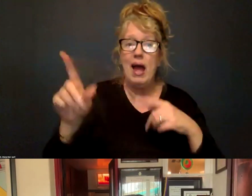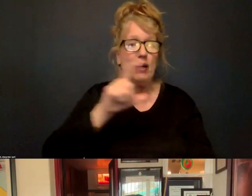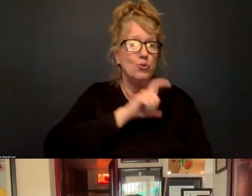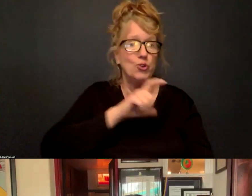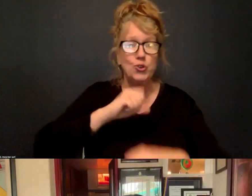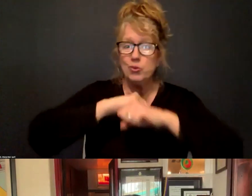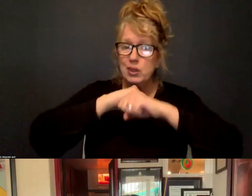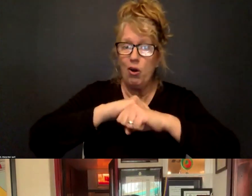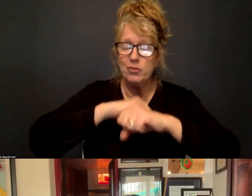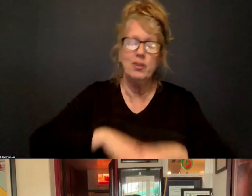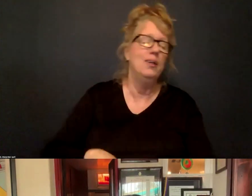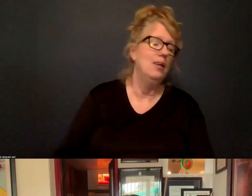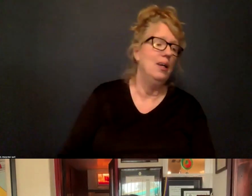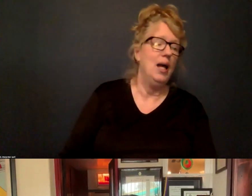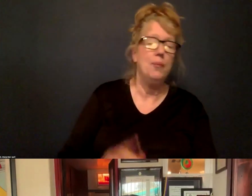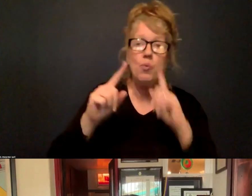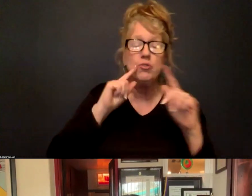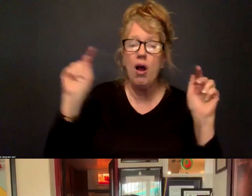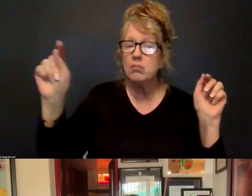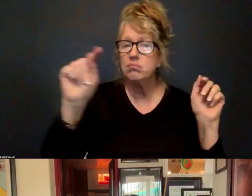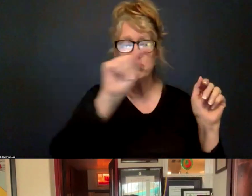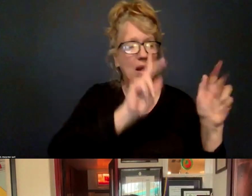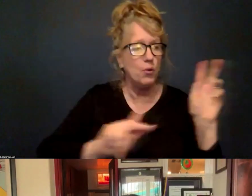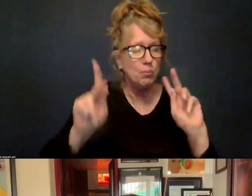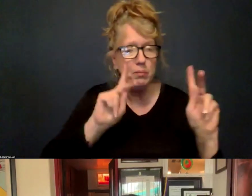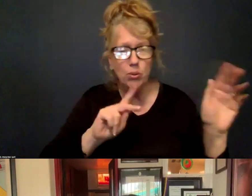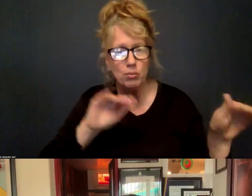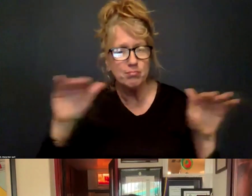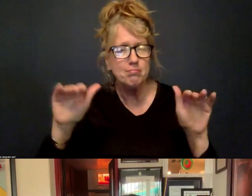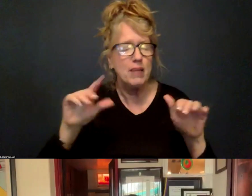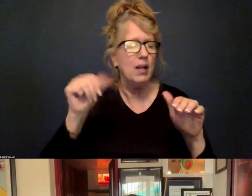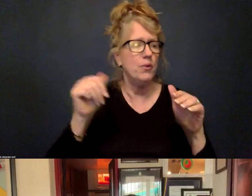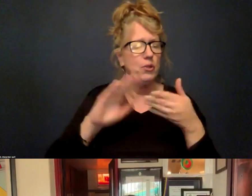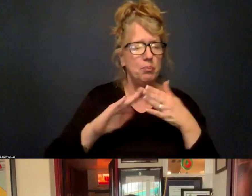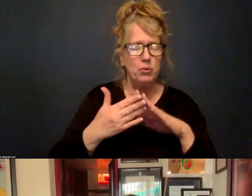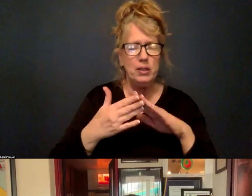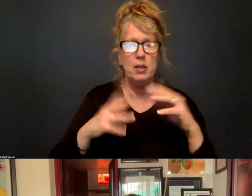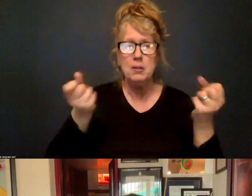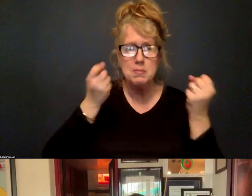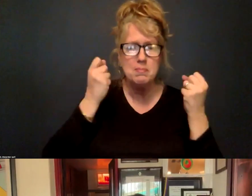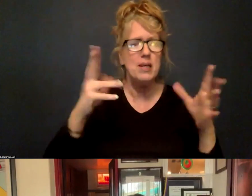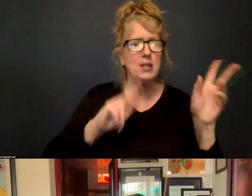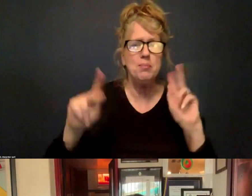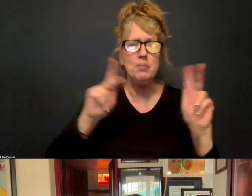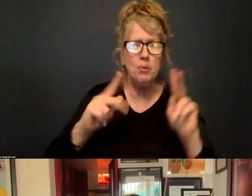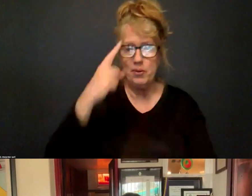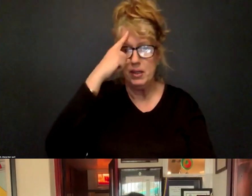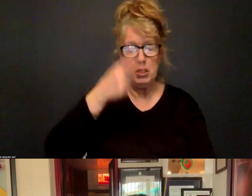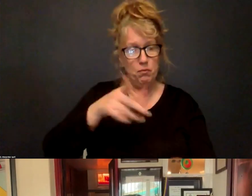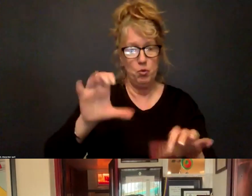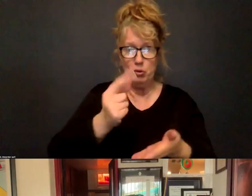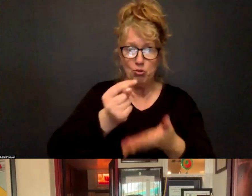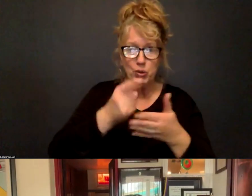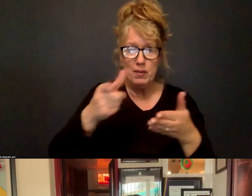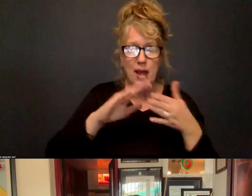in other parts of the country, or other communities, a lot of people think if you're going to treat this population, you have to